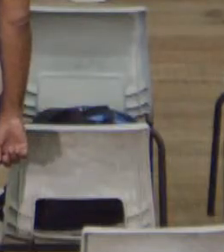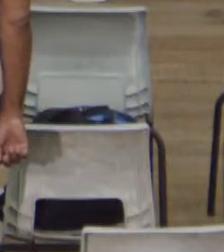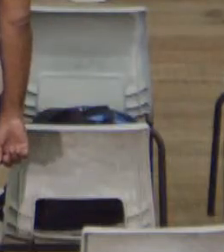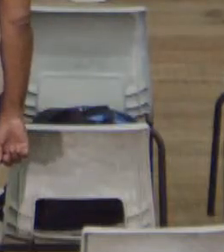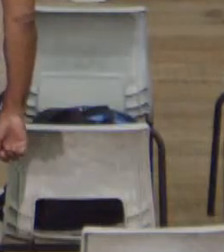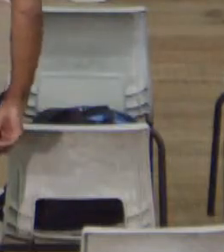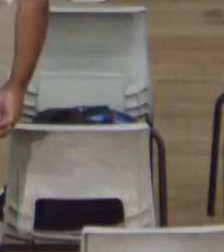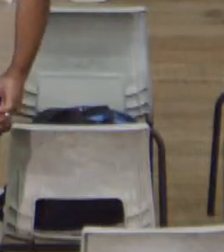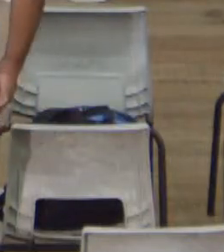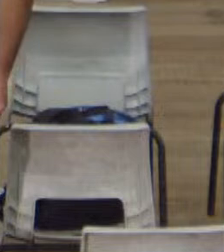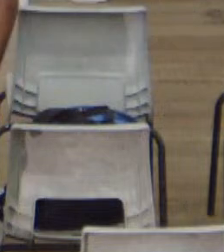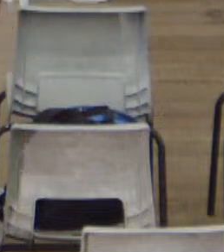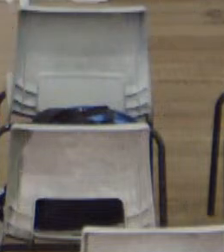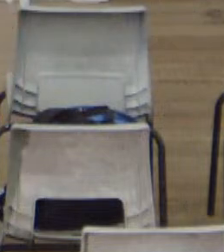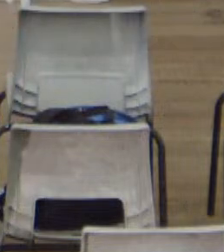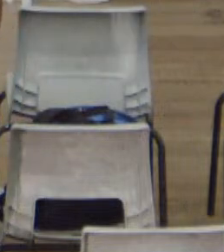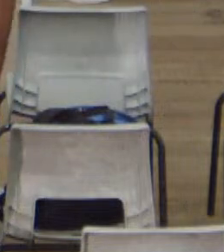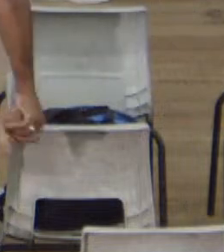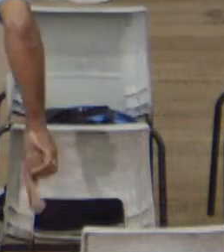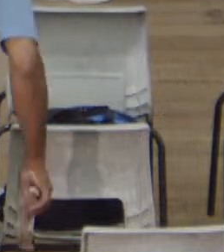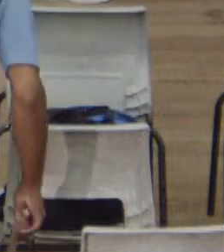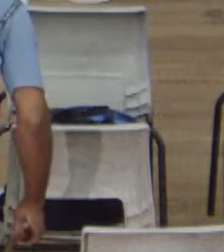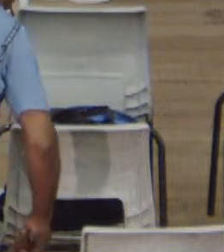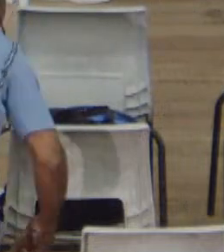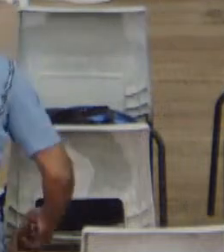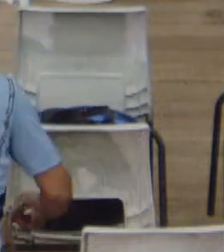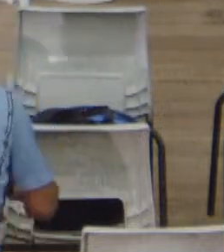Thank you. Please be seated.